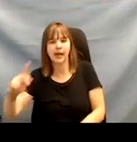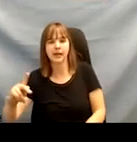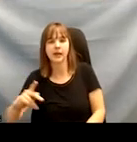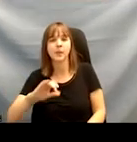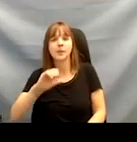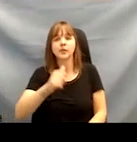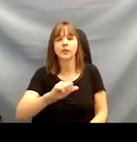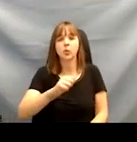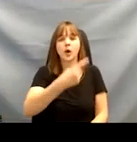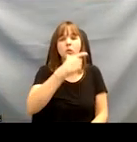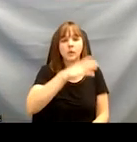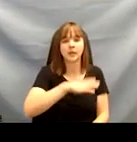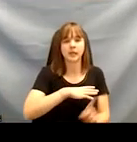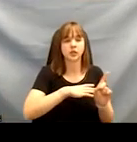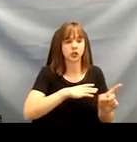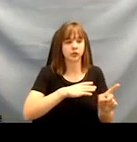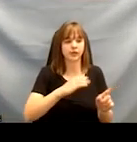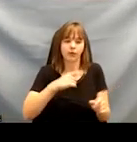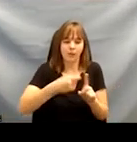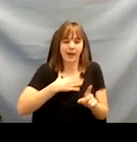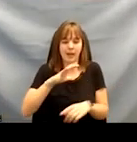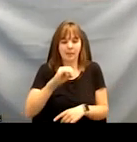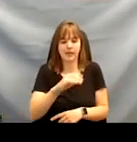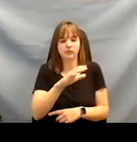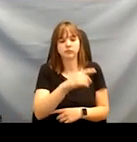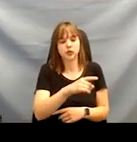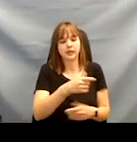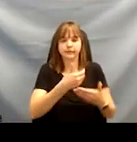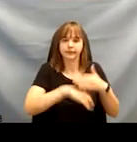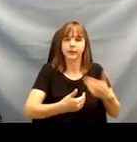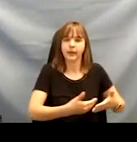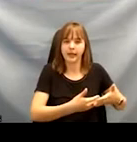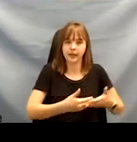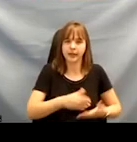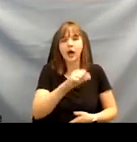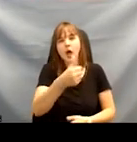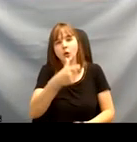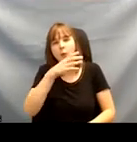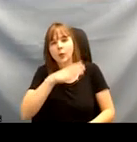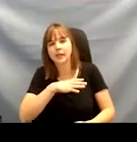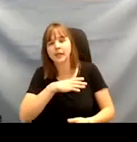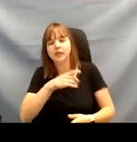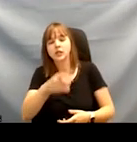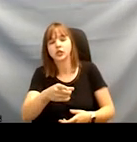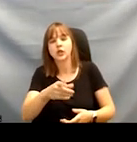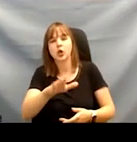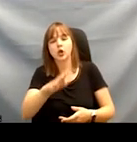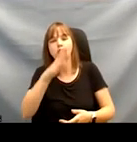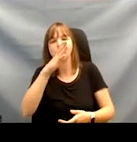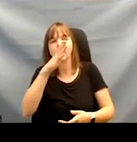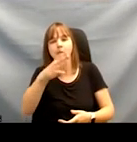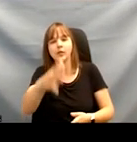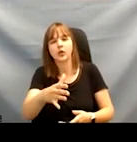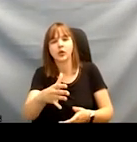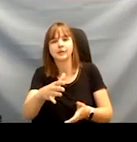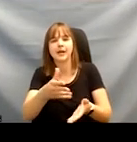her grandmother passed away in Guatemala, and she went back to manage the estate and get it all prepped and sold. And so at once, all